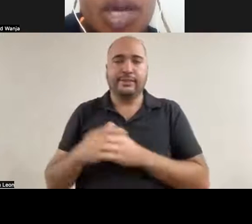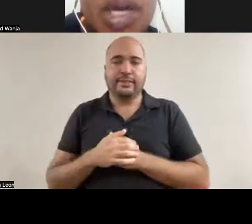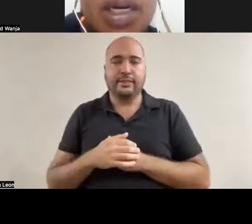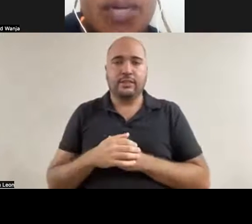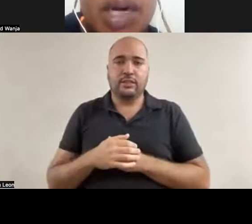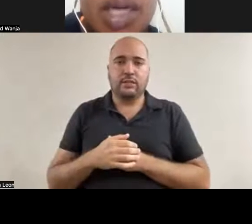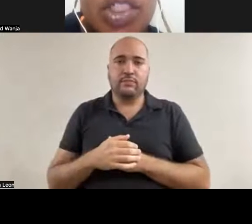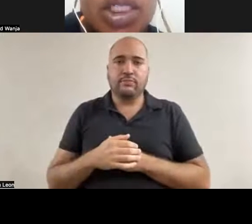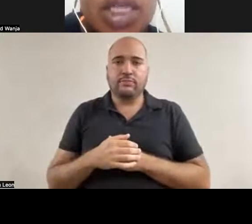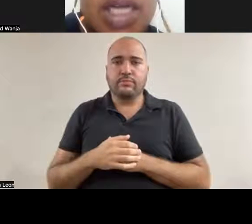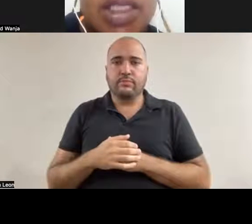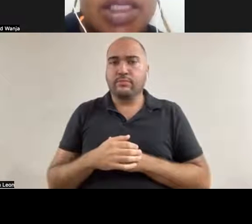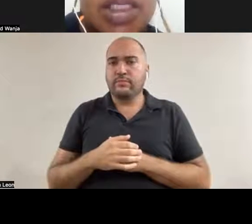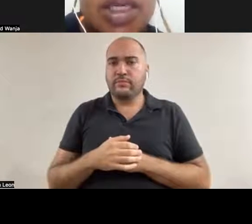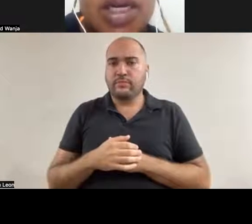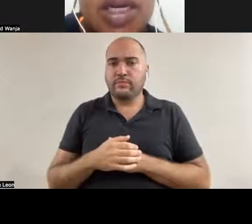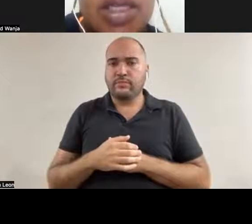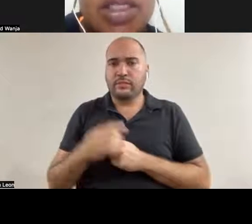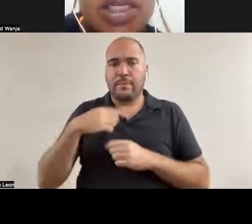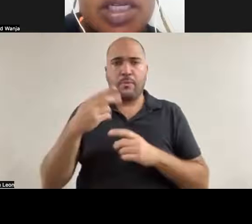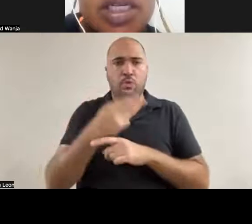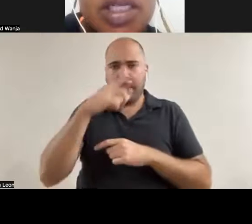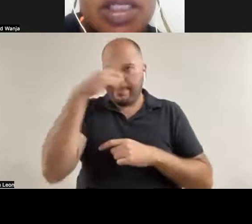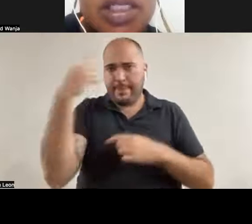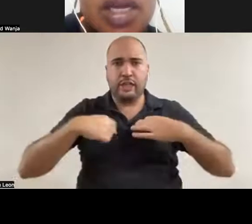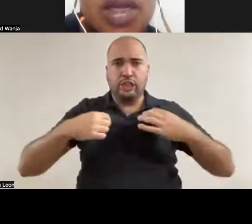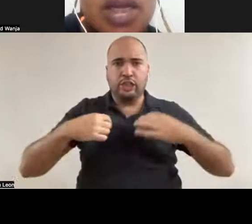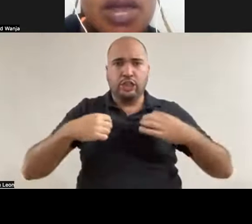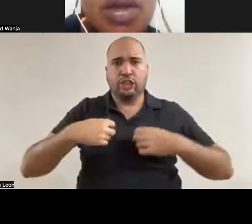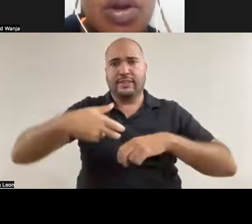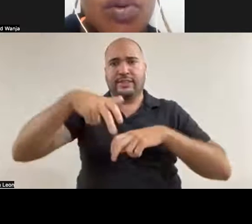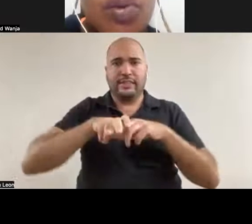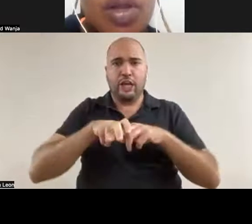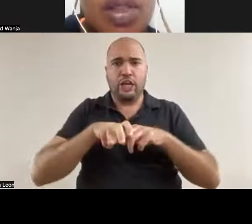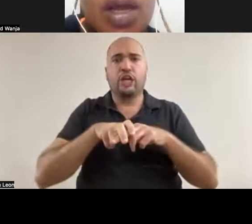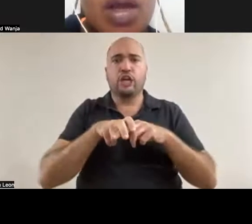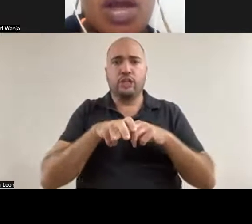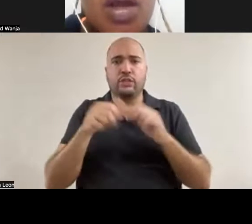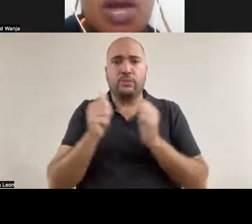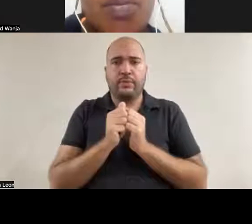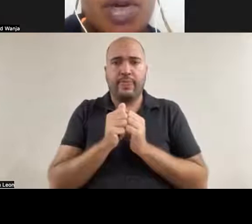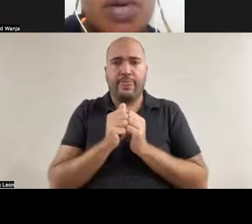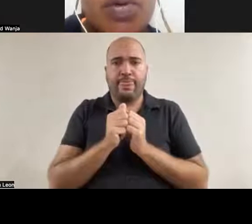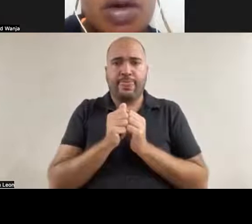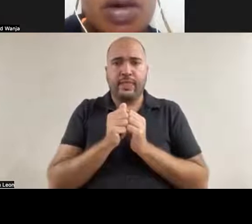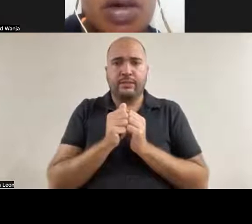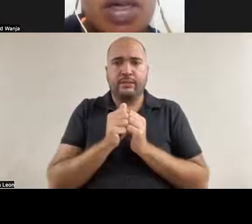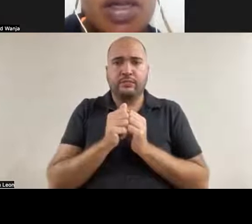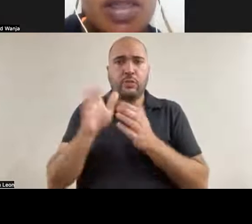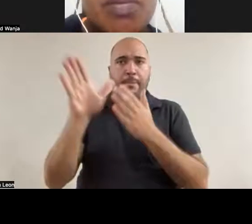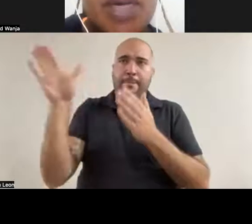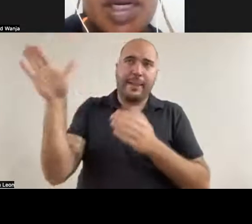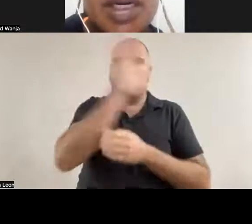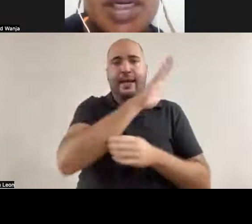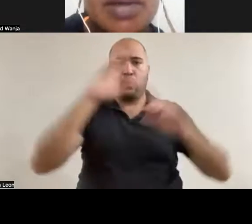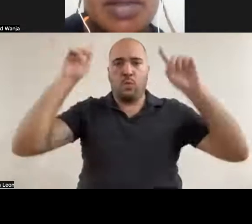I'm wearing a black t-shirt, seated in a chair with a plain wall in